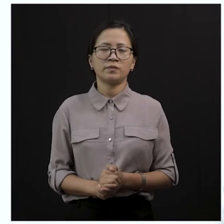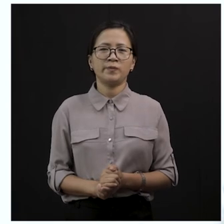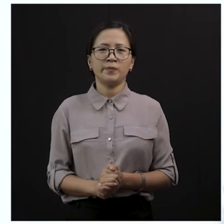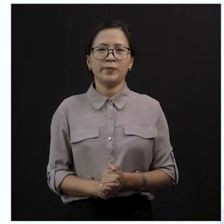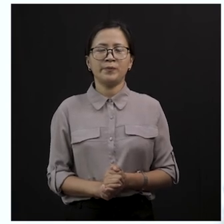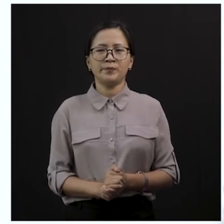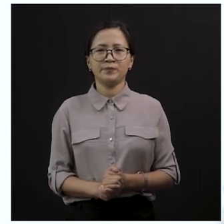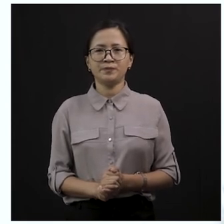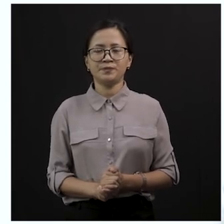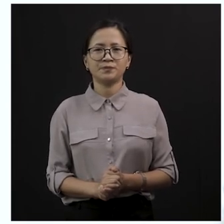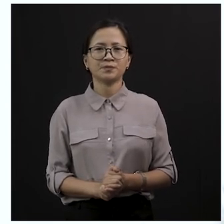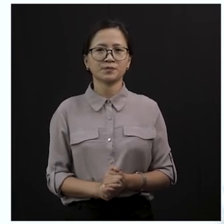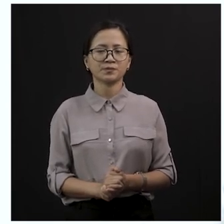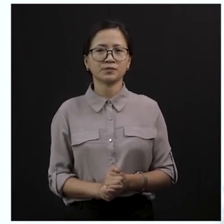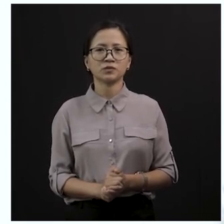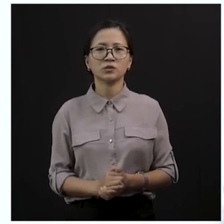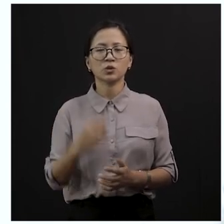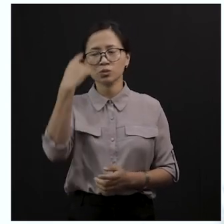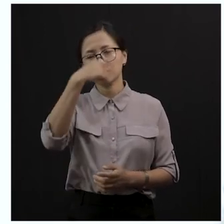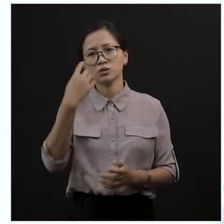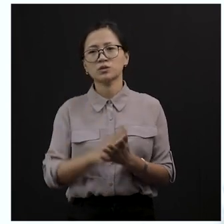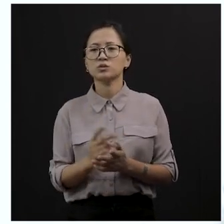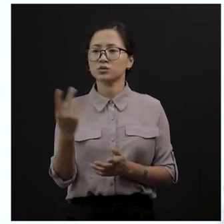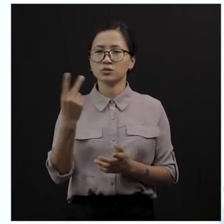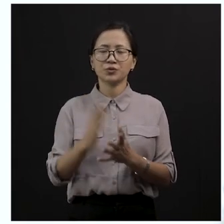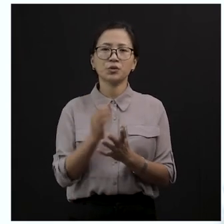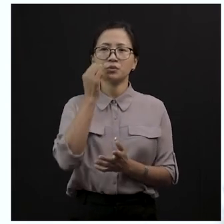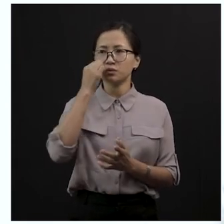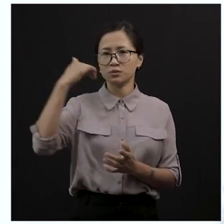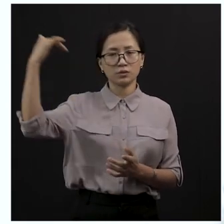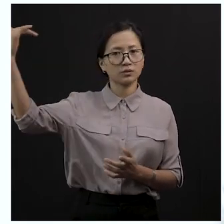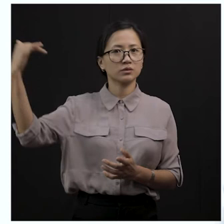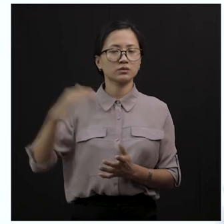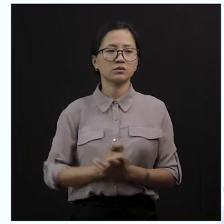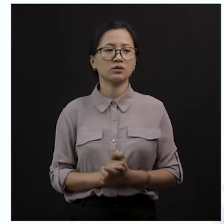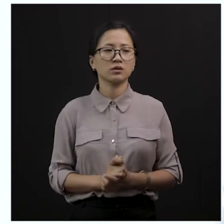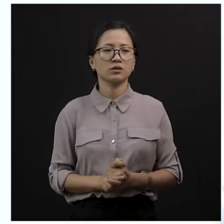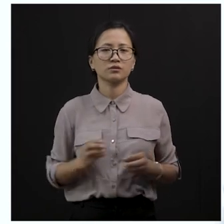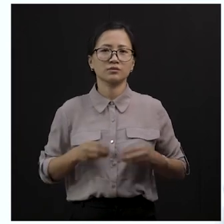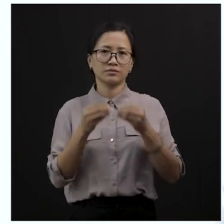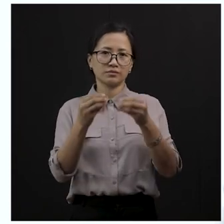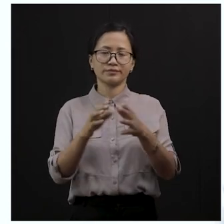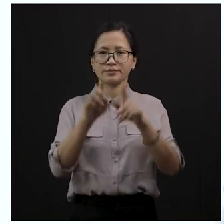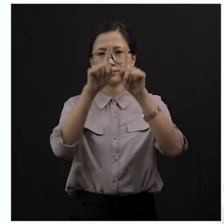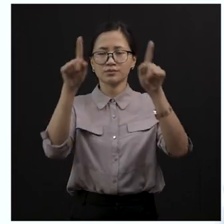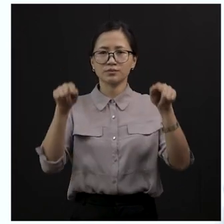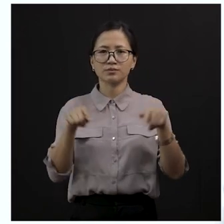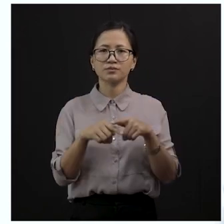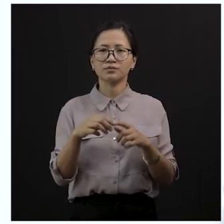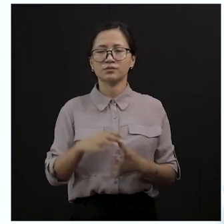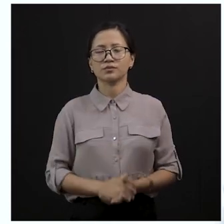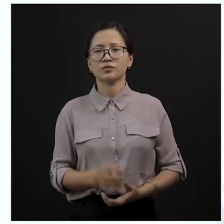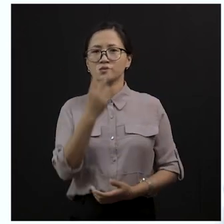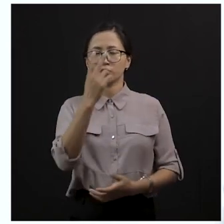year 1783. And who are those two brothers? Here, I've given a picture of the two brothers. The